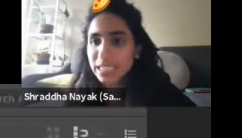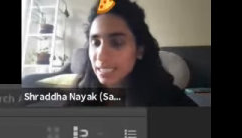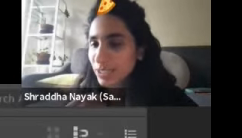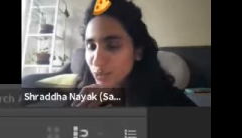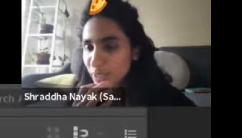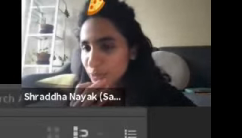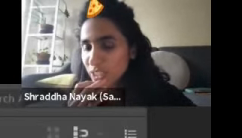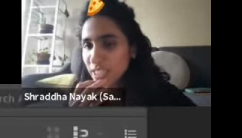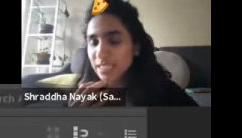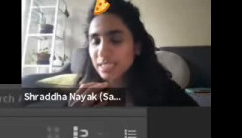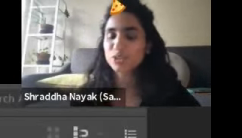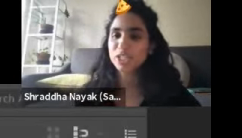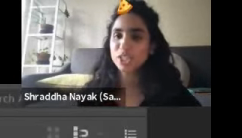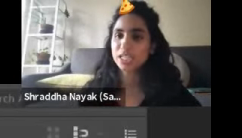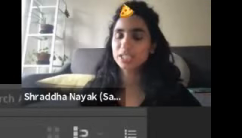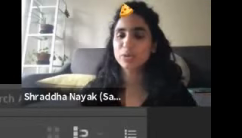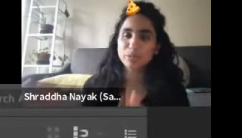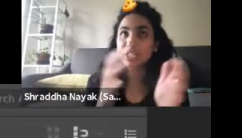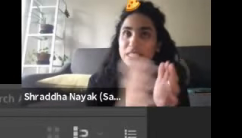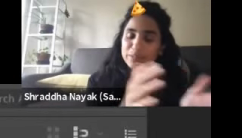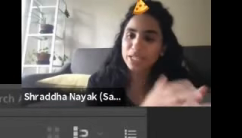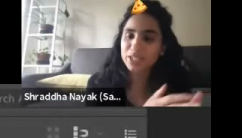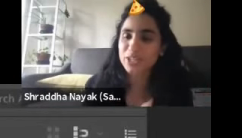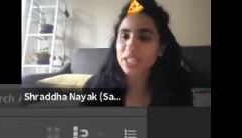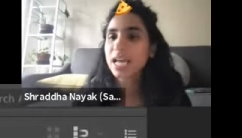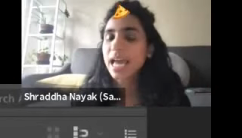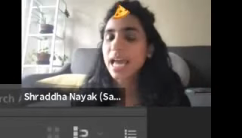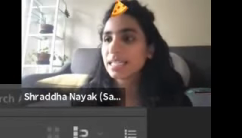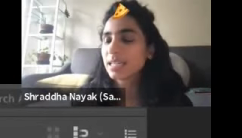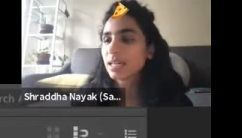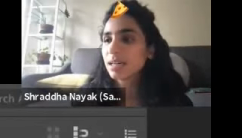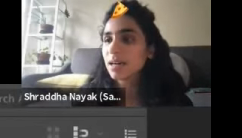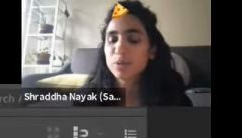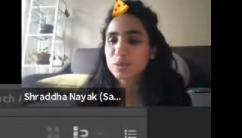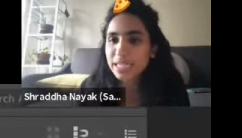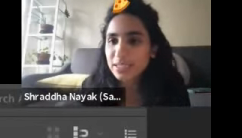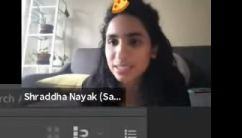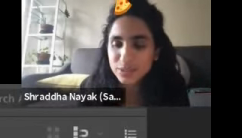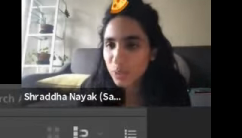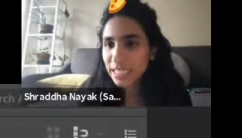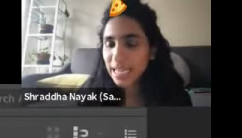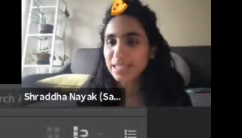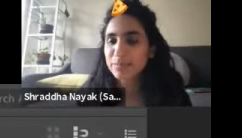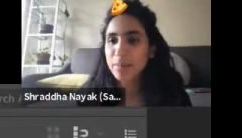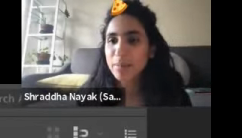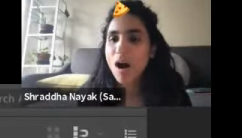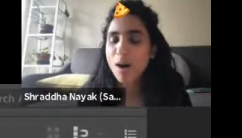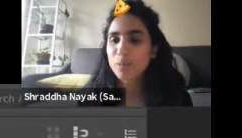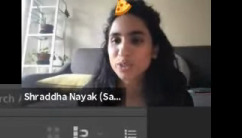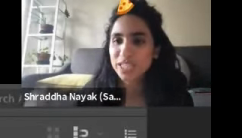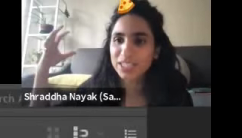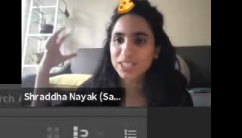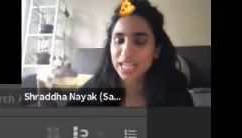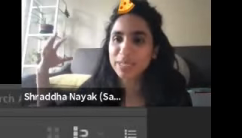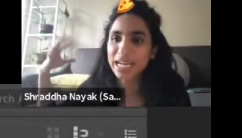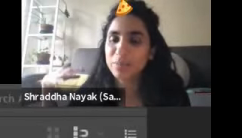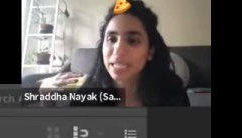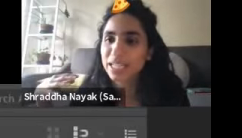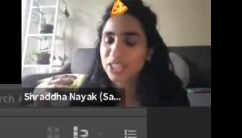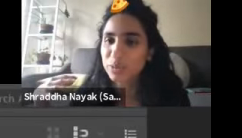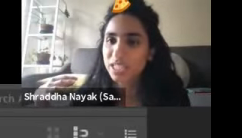it was early, you know, when I was learning illustration. So it was early in my career, and I was making this one day, and then my mom was like kind of